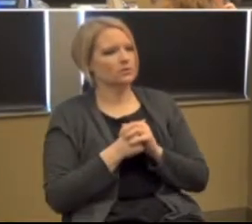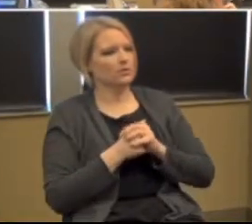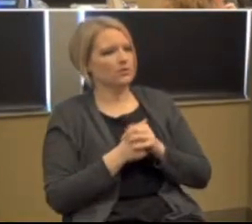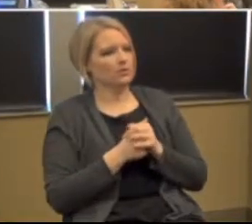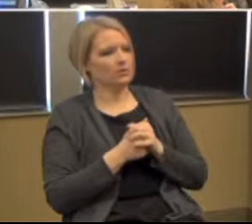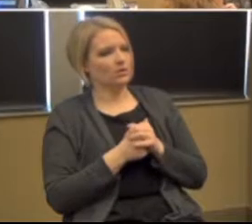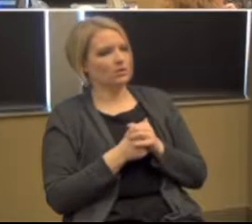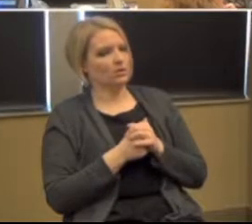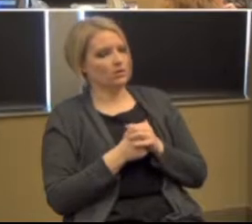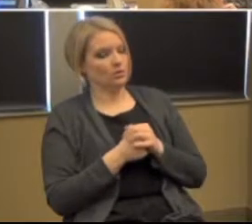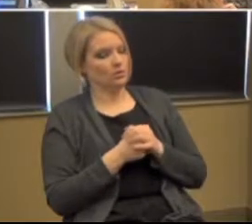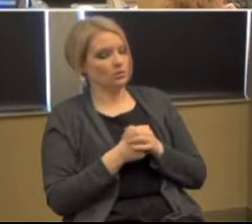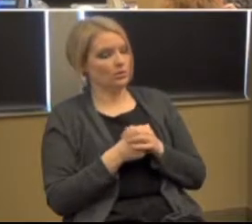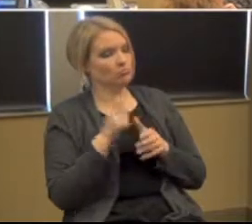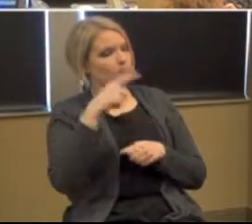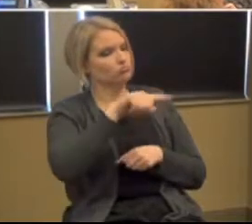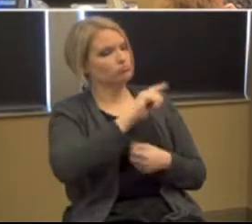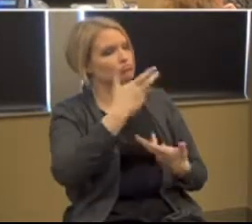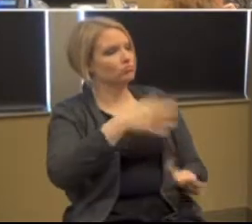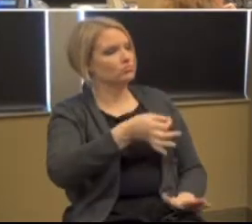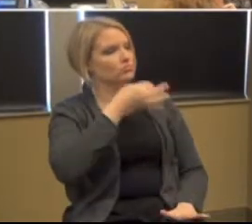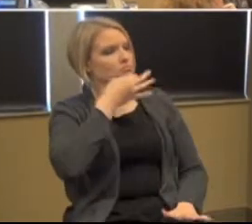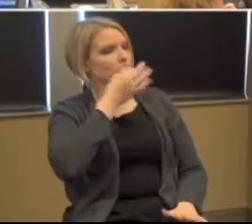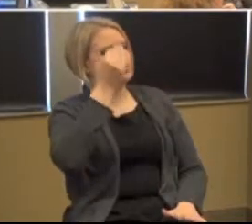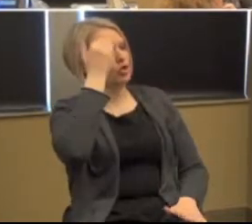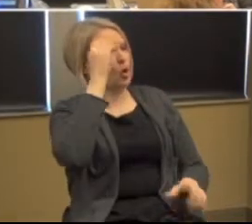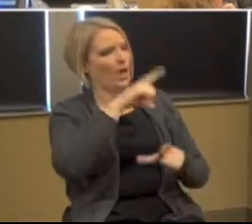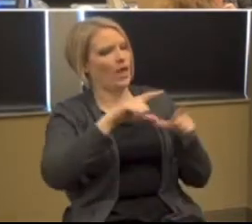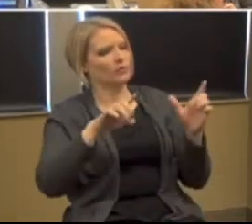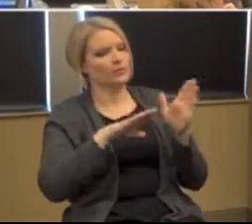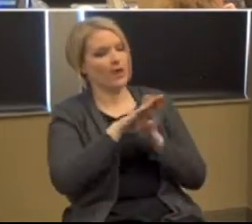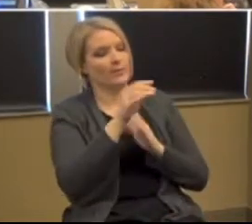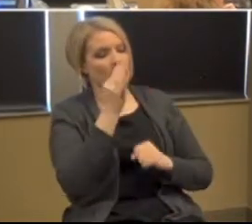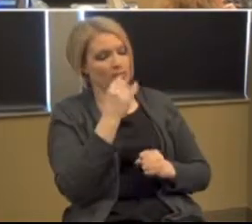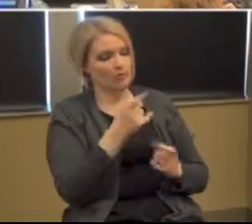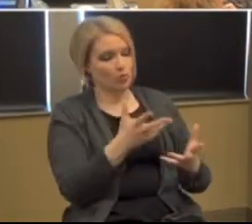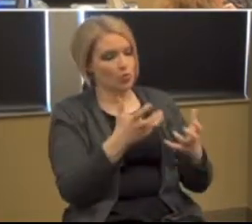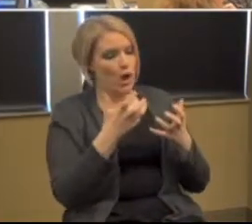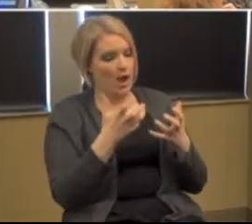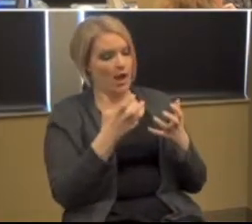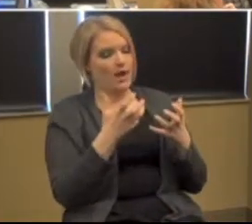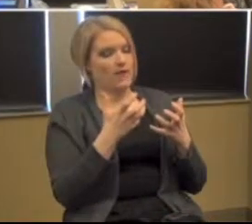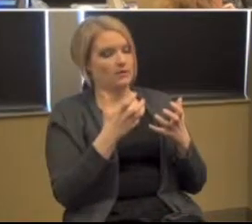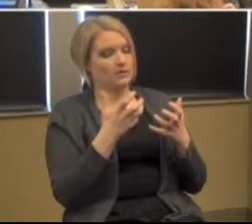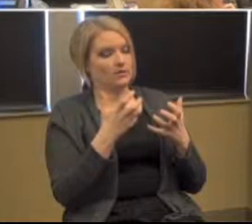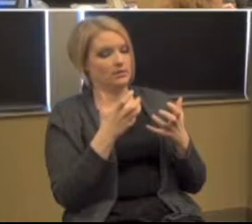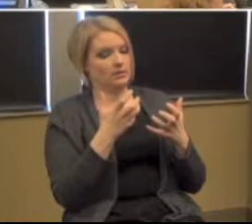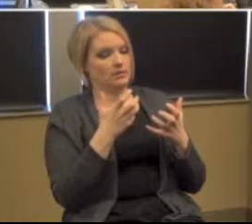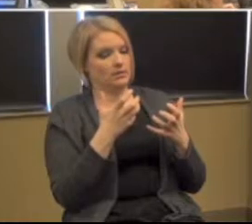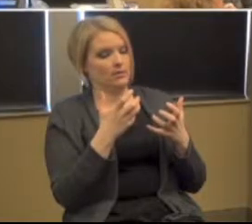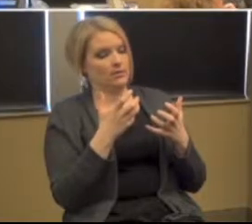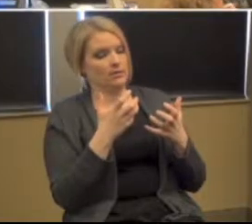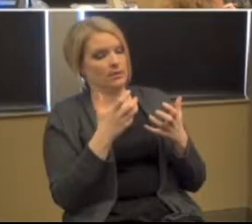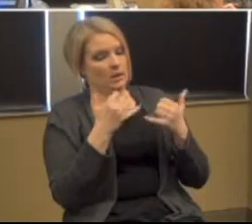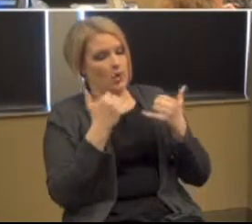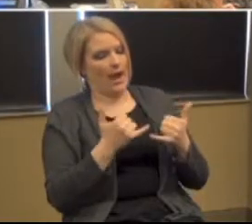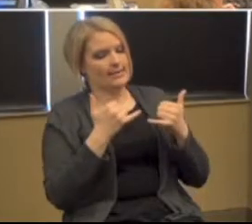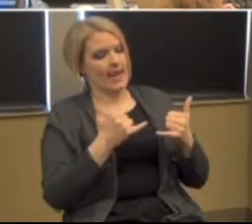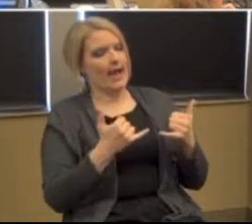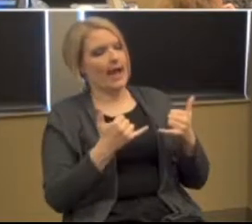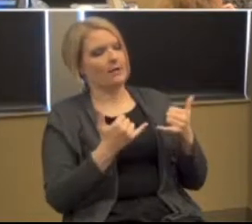Tying on your expertise, just think about language development. If you wonder right now, where is my kid in level